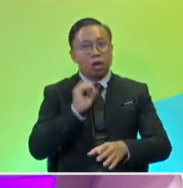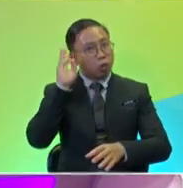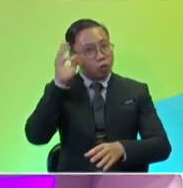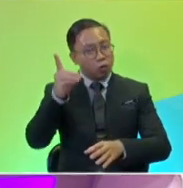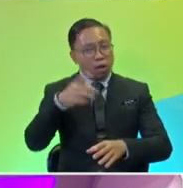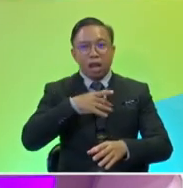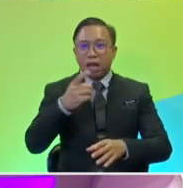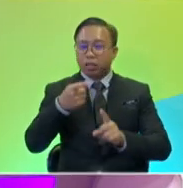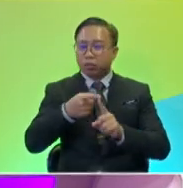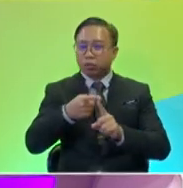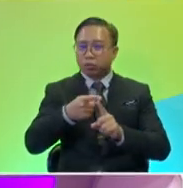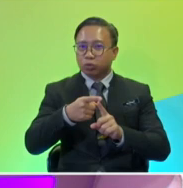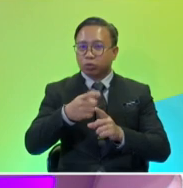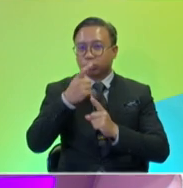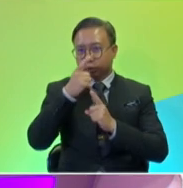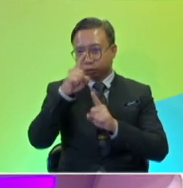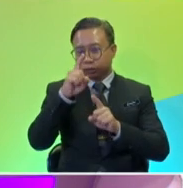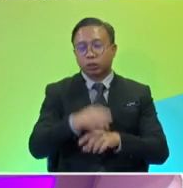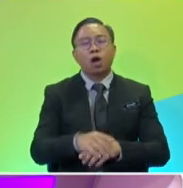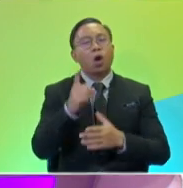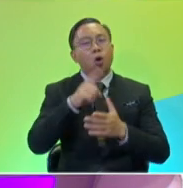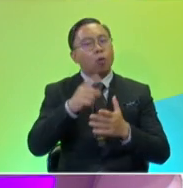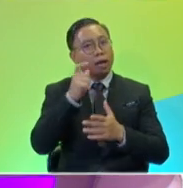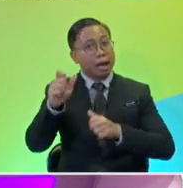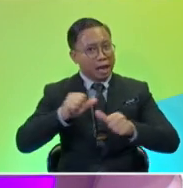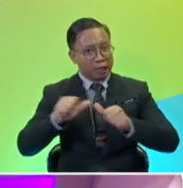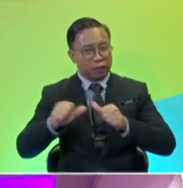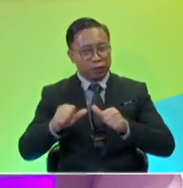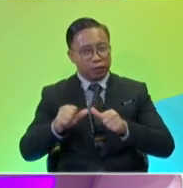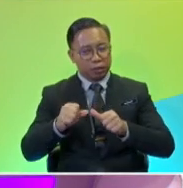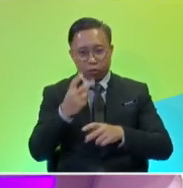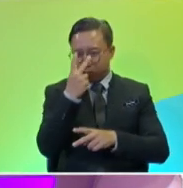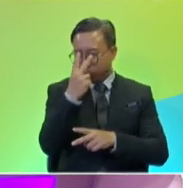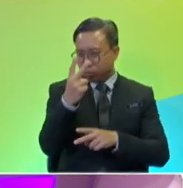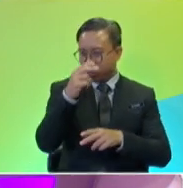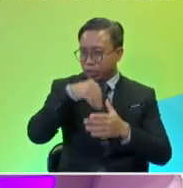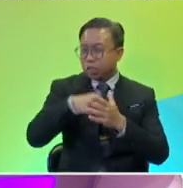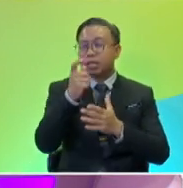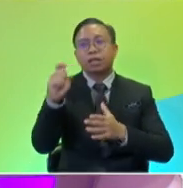our pupils in Google Meet. Okay. Okay, what are the activities that you notice in this song?